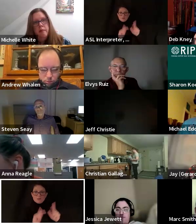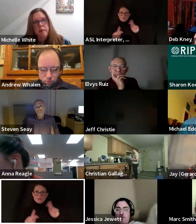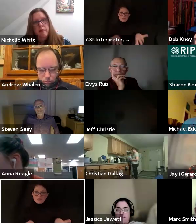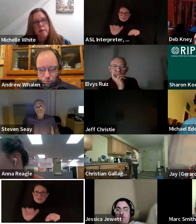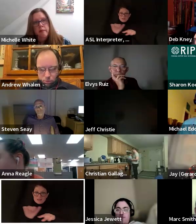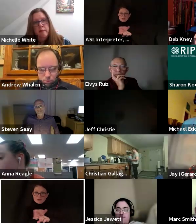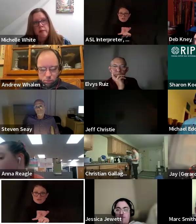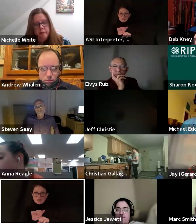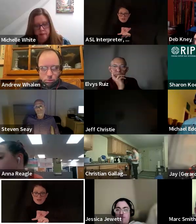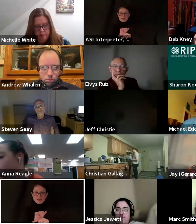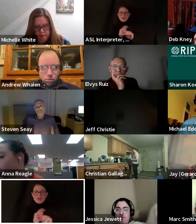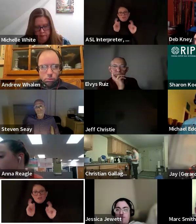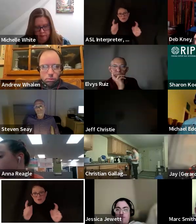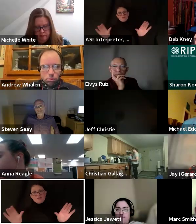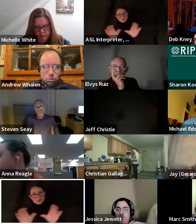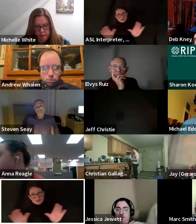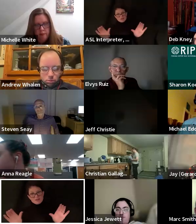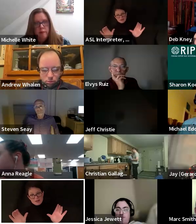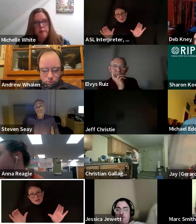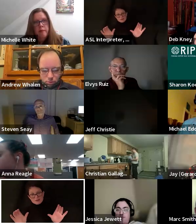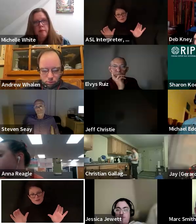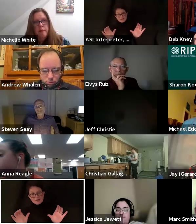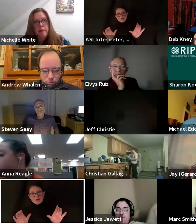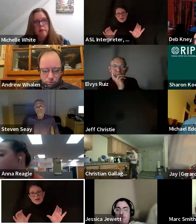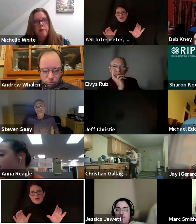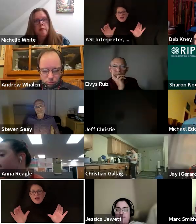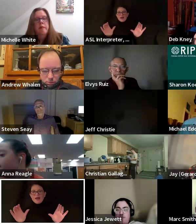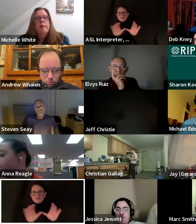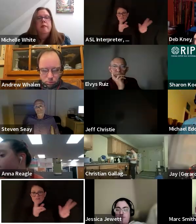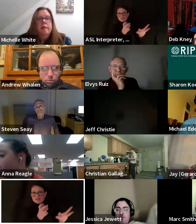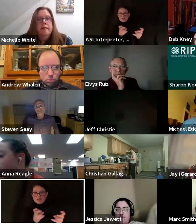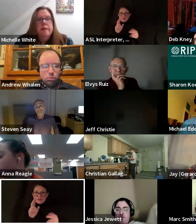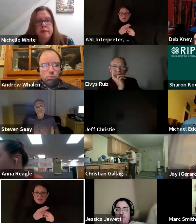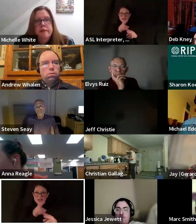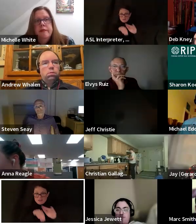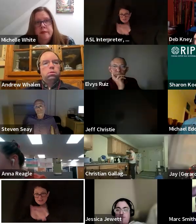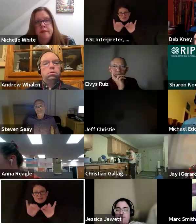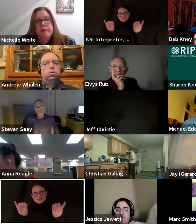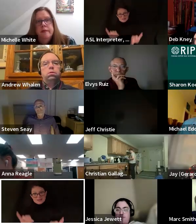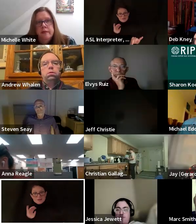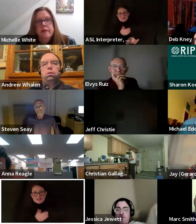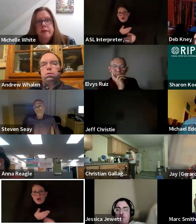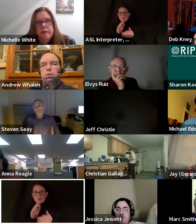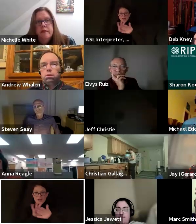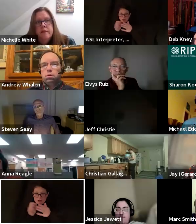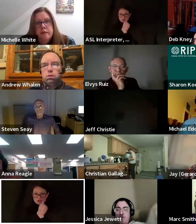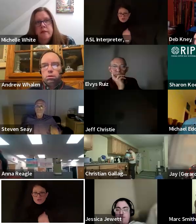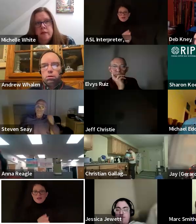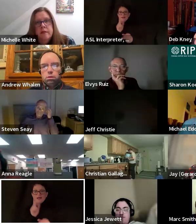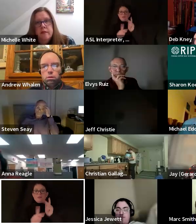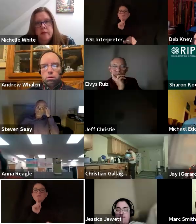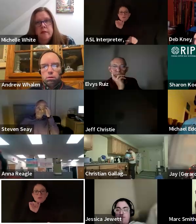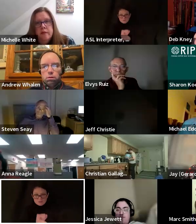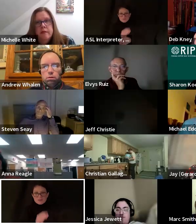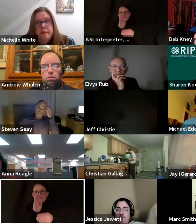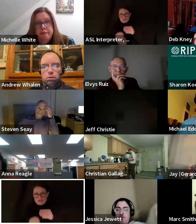that training, they get a certificate and their name goes into that system. Yeah. So that is our way of tracking that people actually